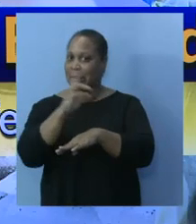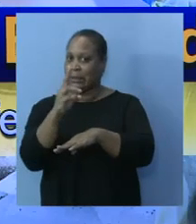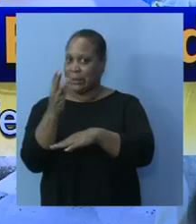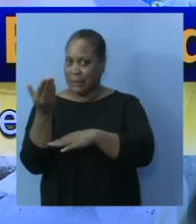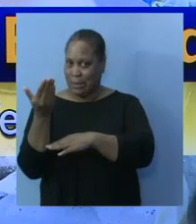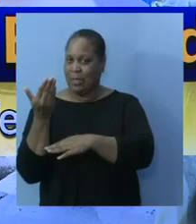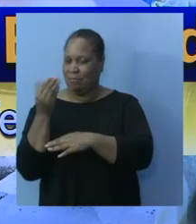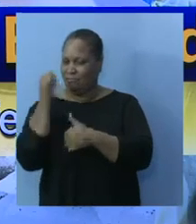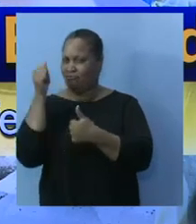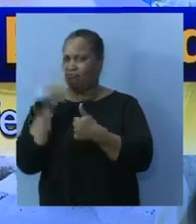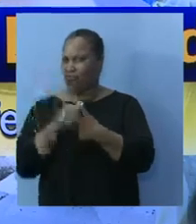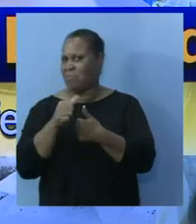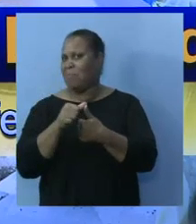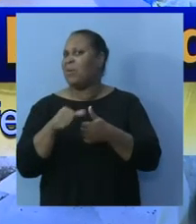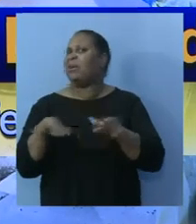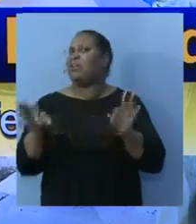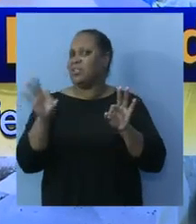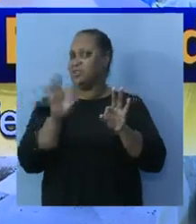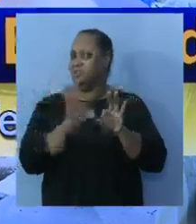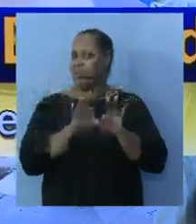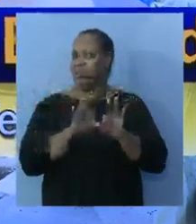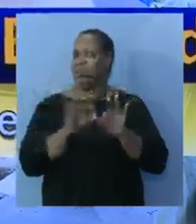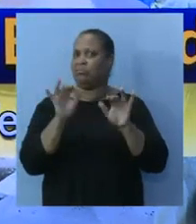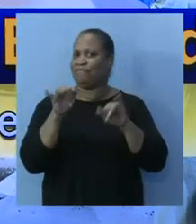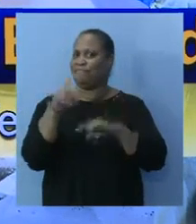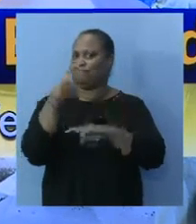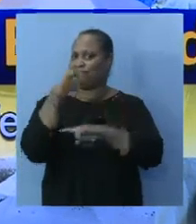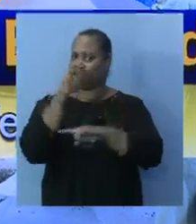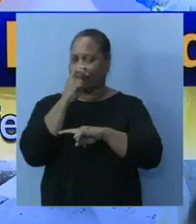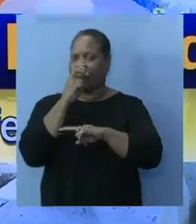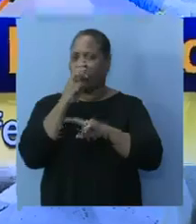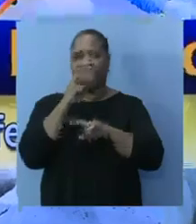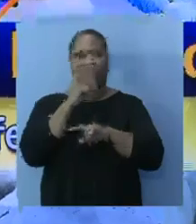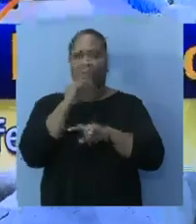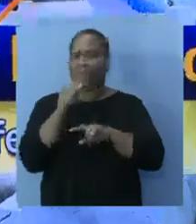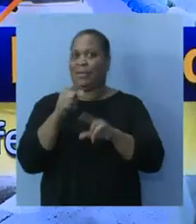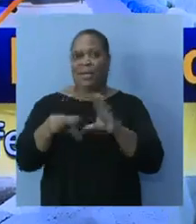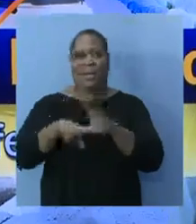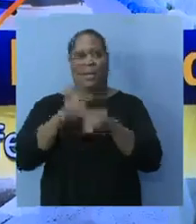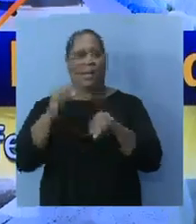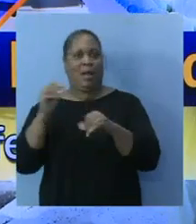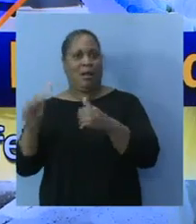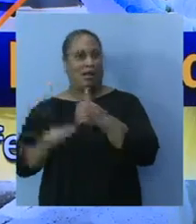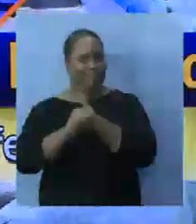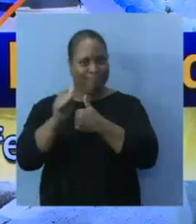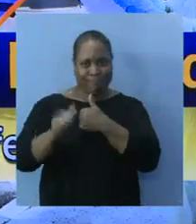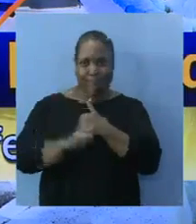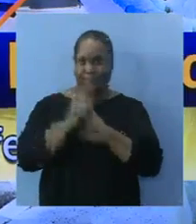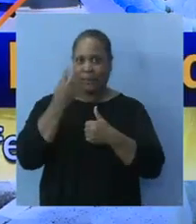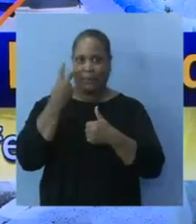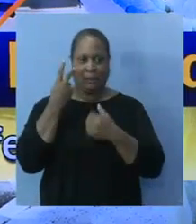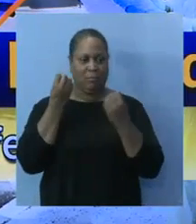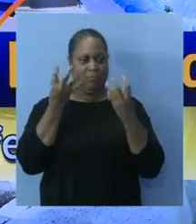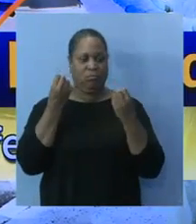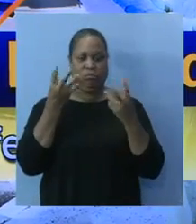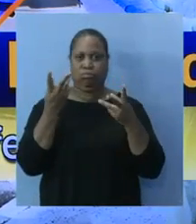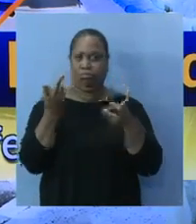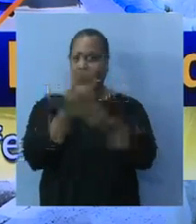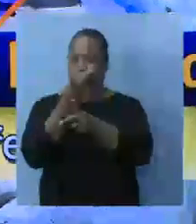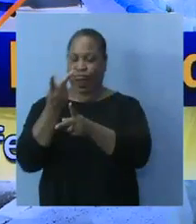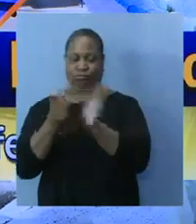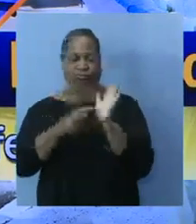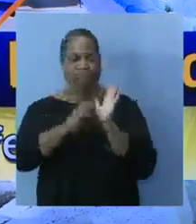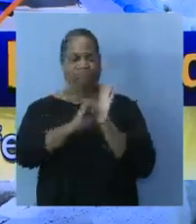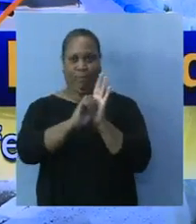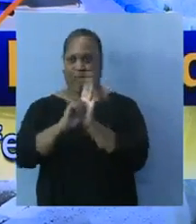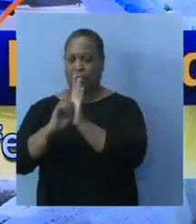to remember that it is important that we remain vigilant as we are far from out of the woods yet. As we are seeing numerous cases throughout the world, as